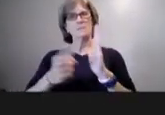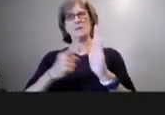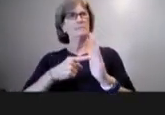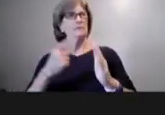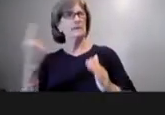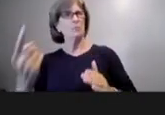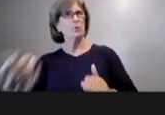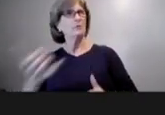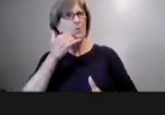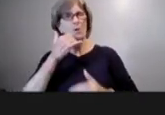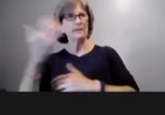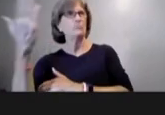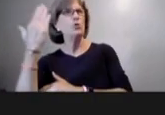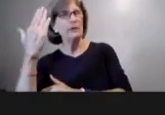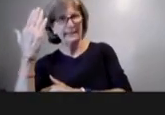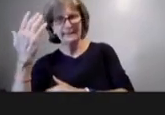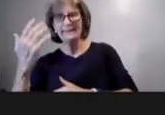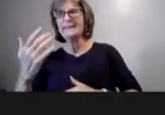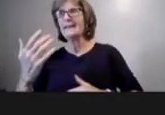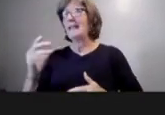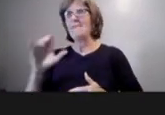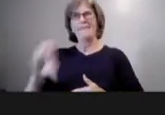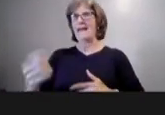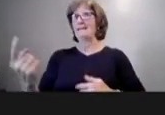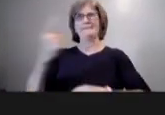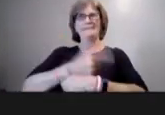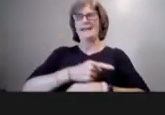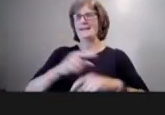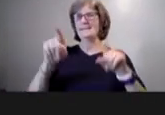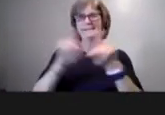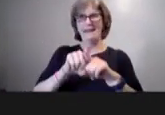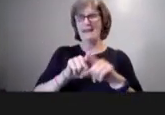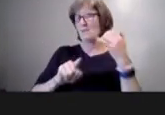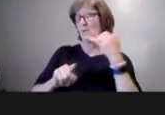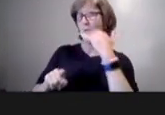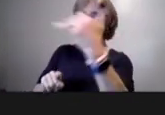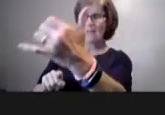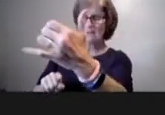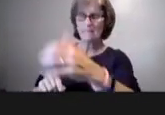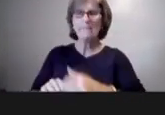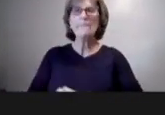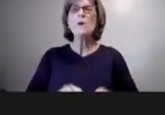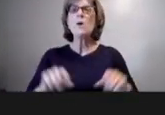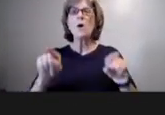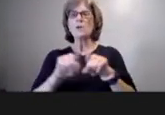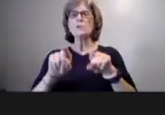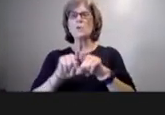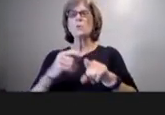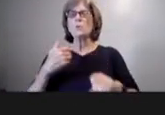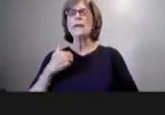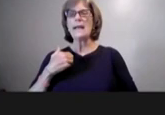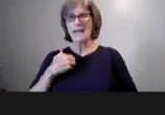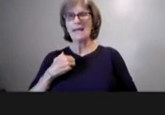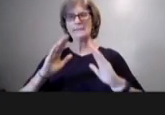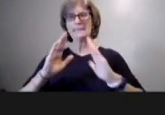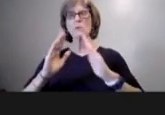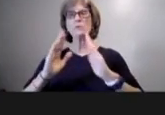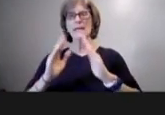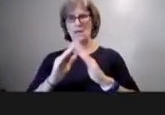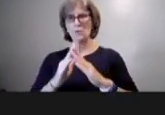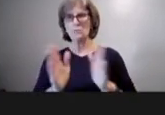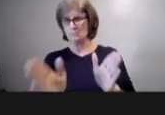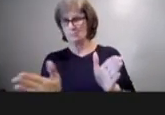within a few days to get things started. We also have a walk-in space in downtown Pittsburgh, which is